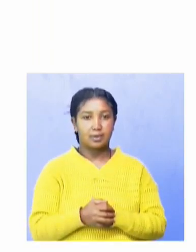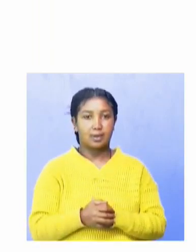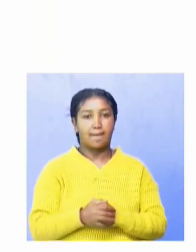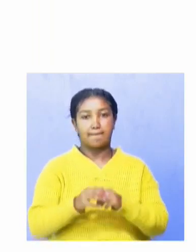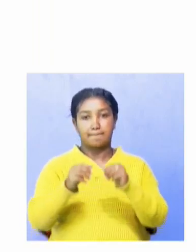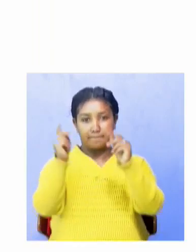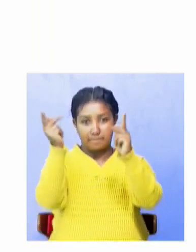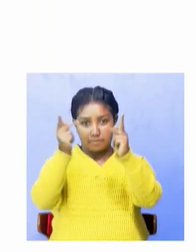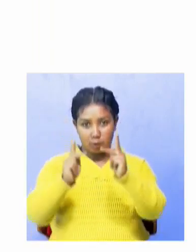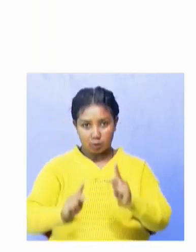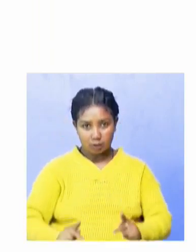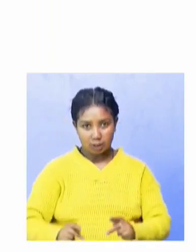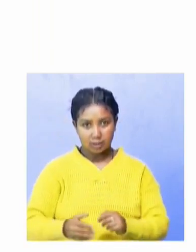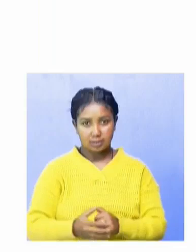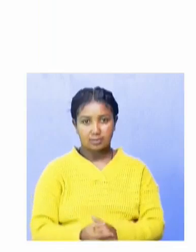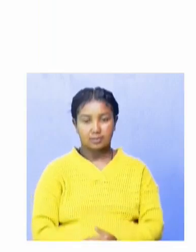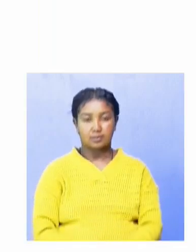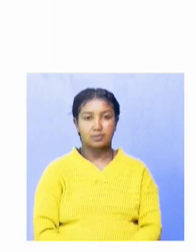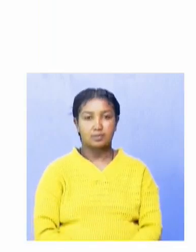project.